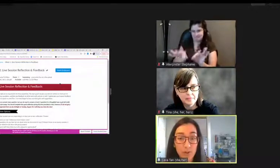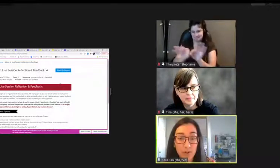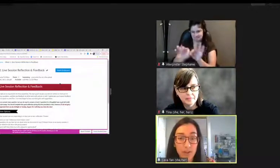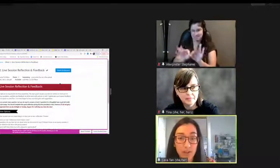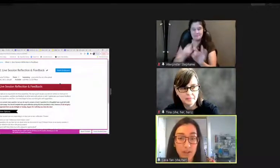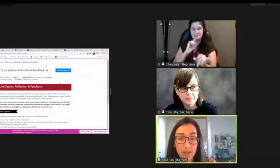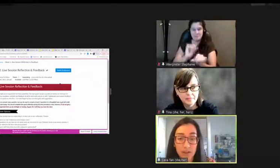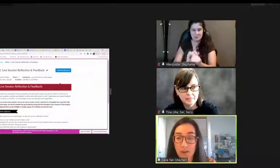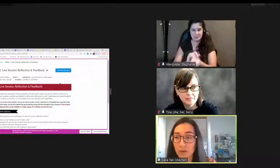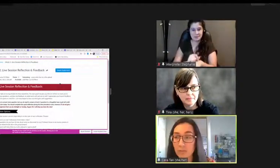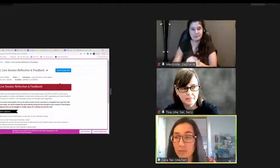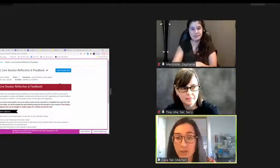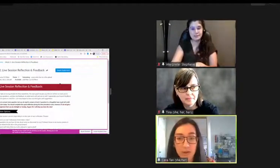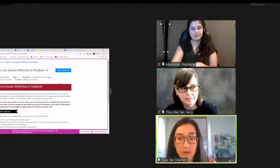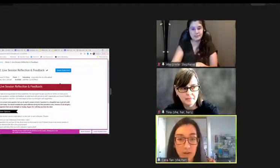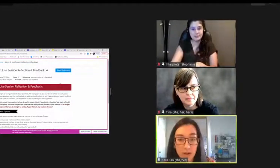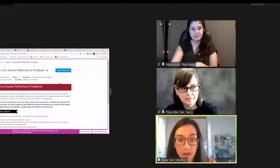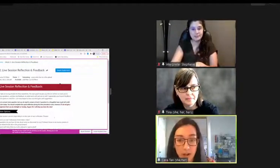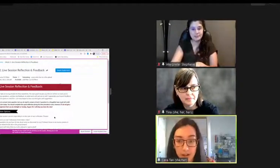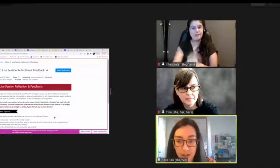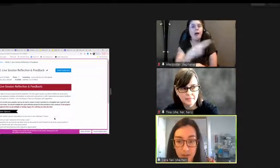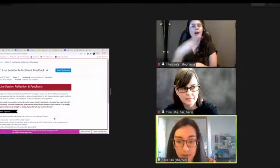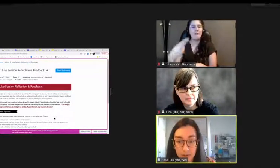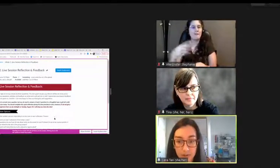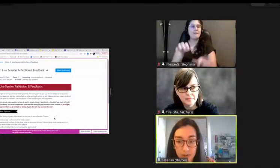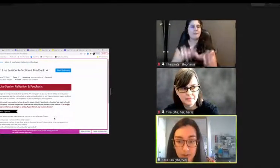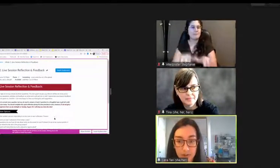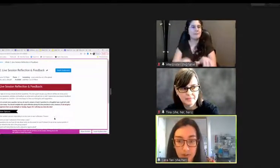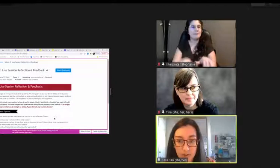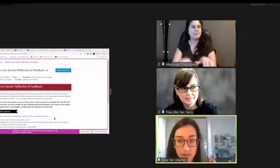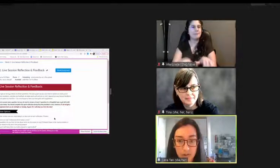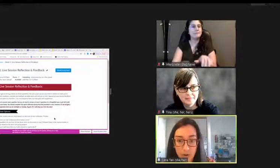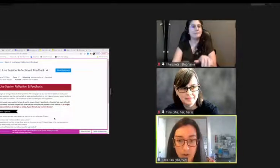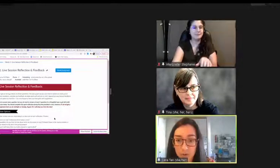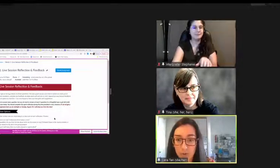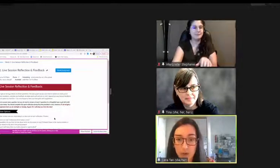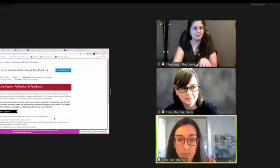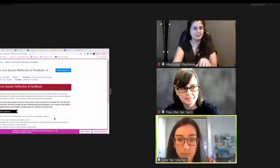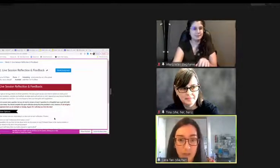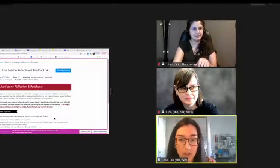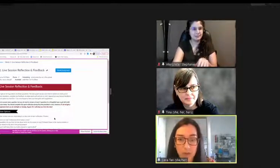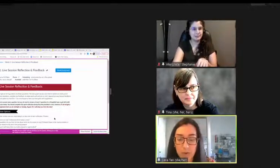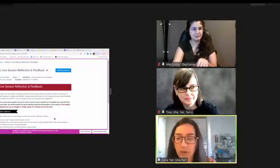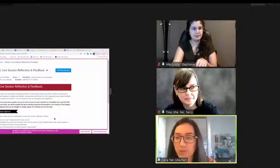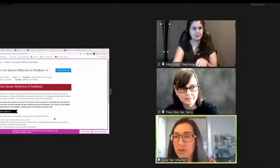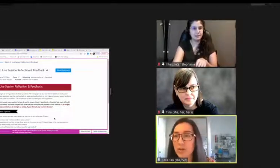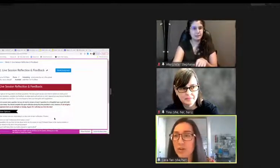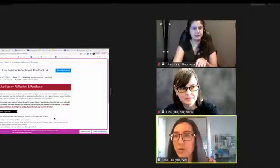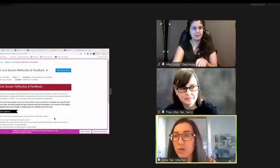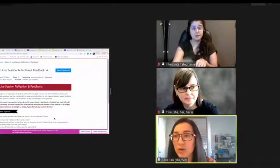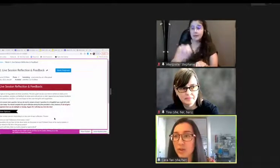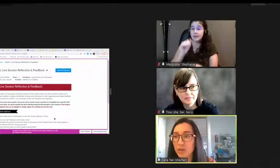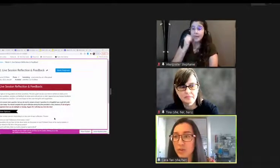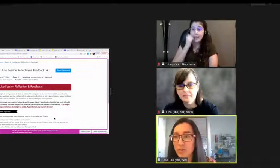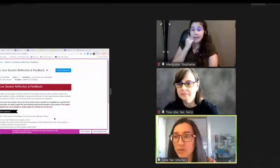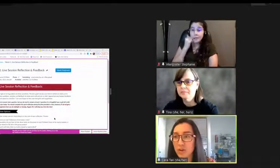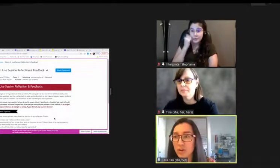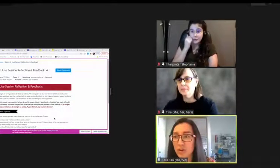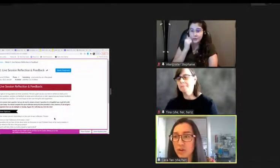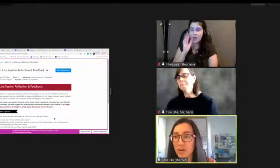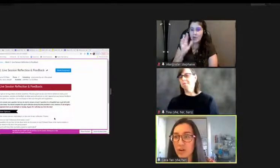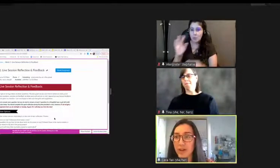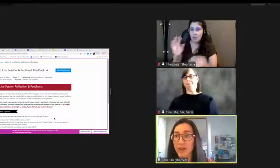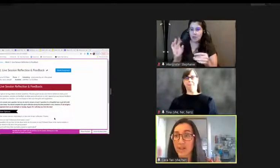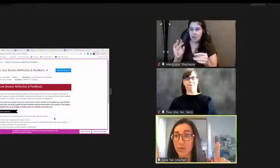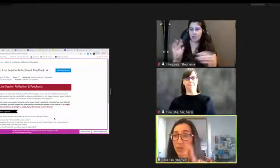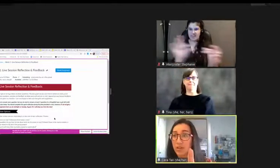Oh, good. Okay, yes. I will hook you up. Amber, I'm going to hook you up with your note